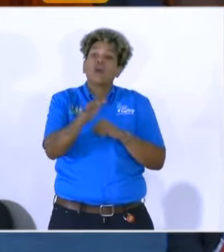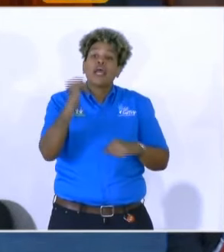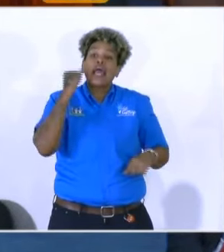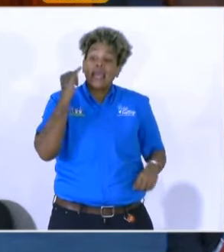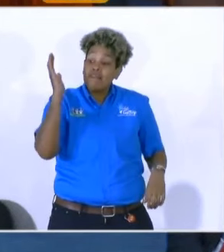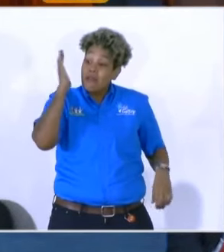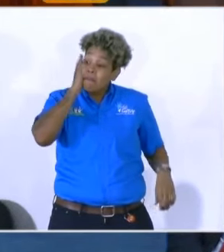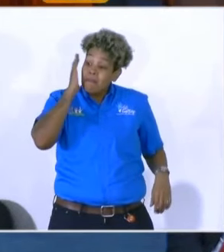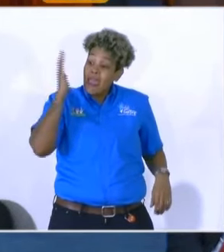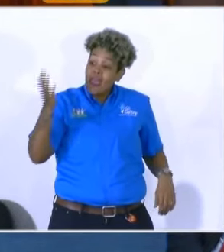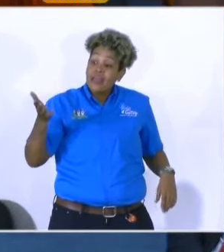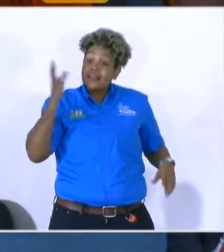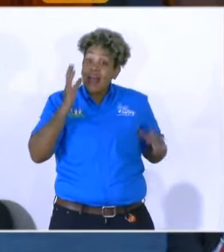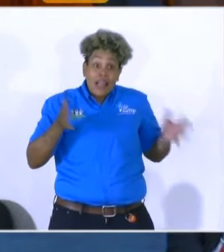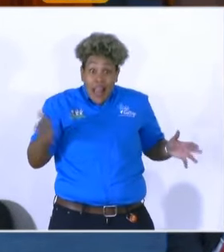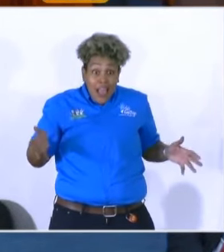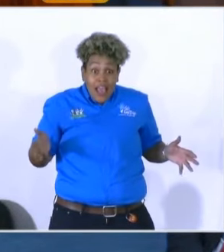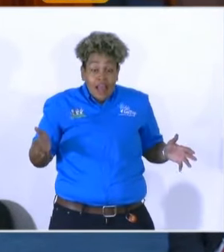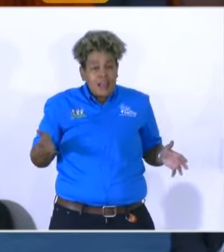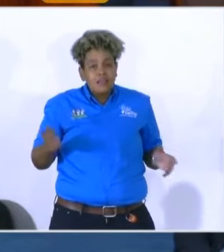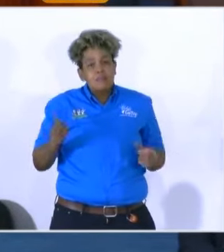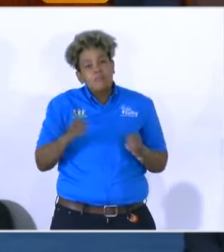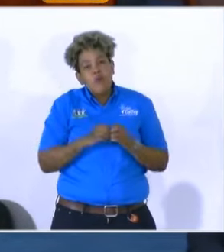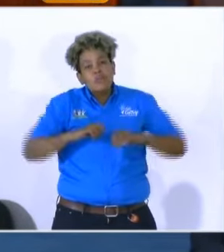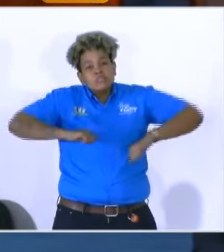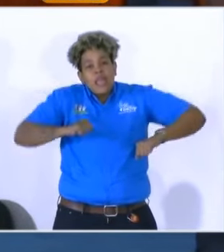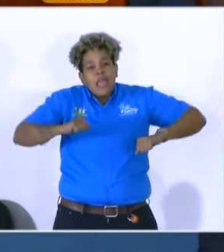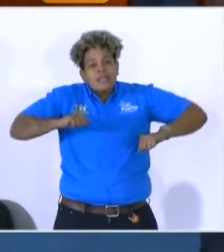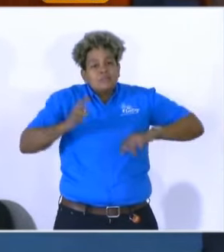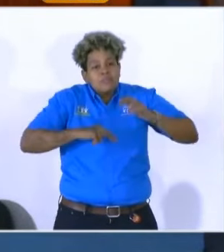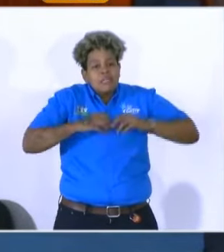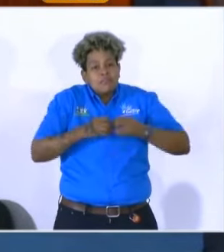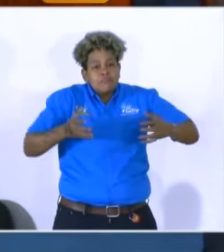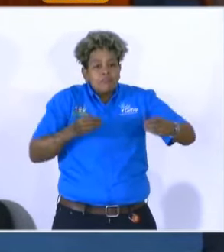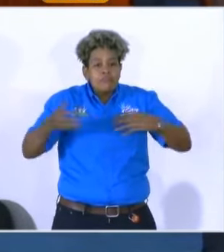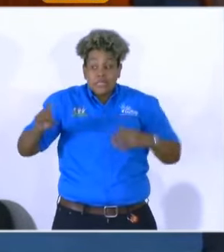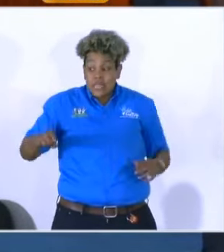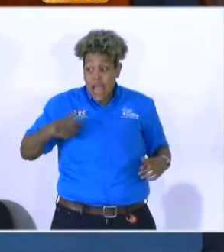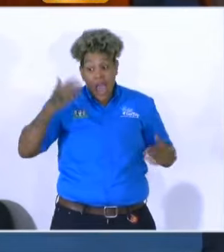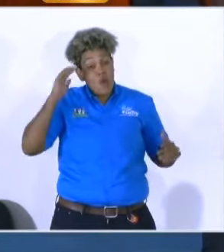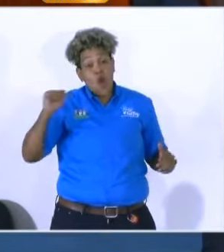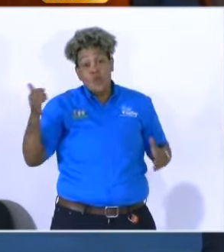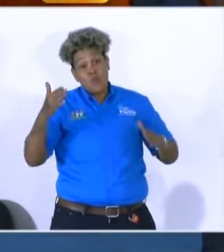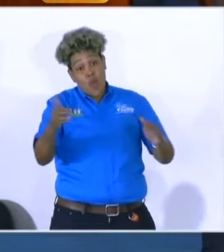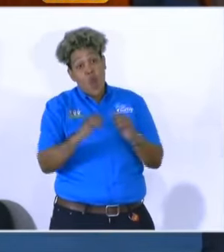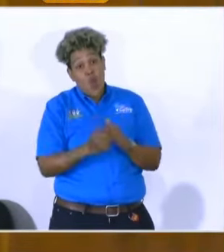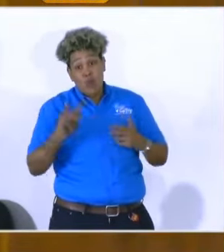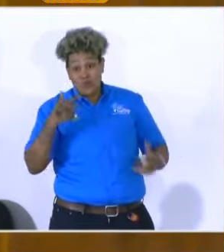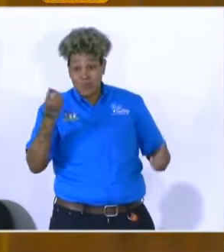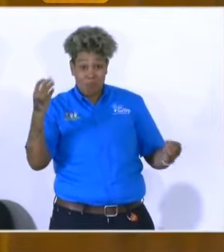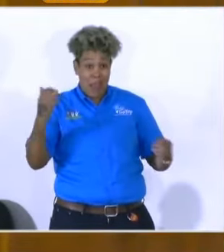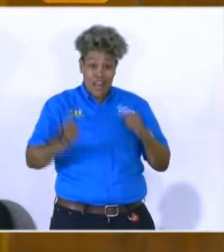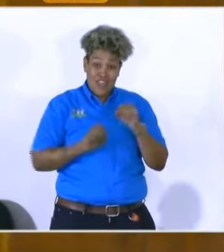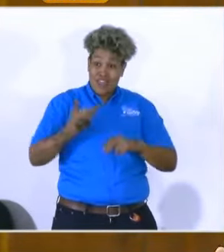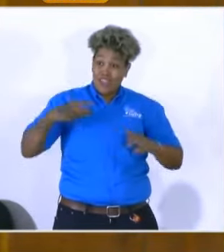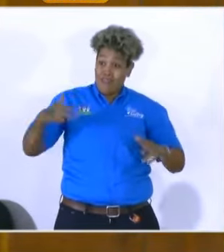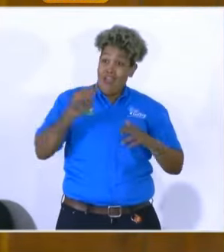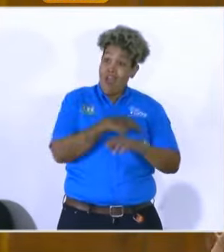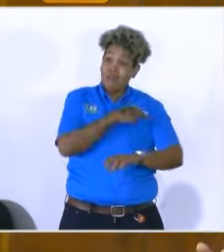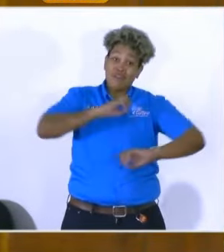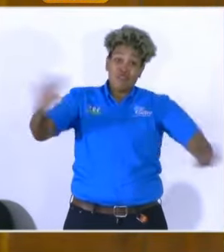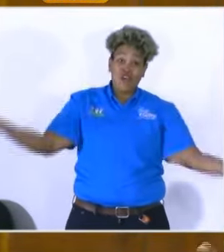waiting areas are going to be produced. I don't know any other way to do it, because the underinvestment over the many decades has left